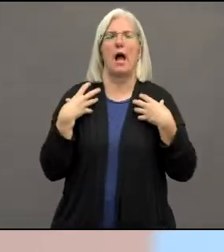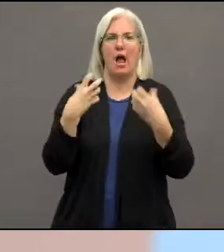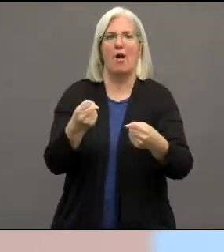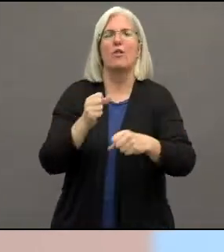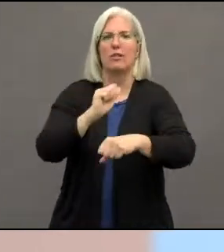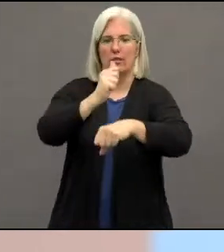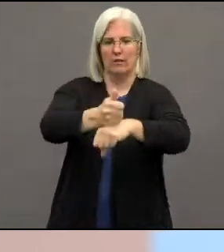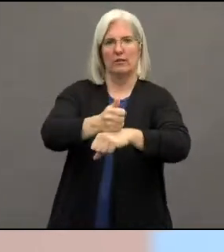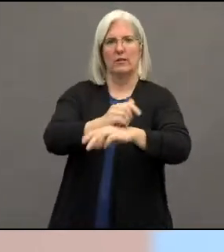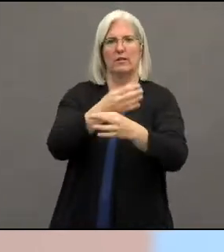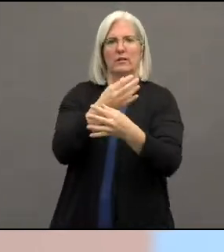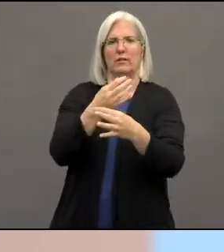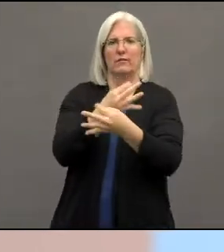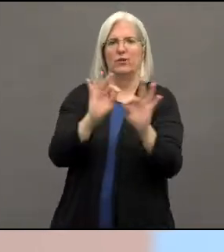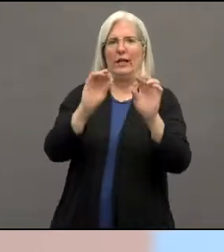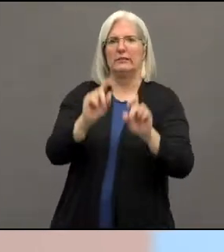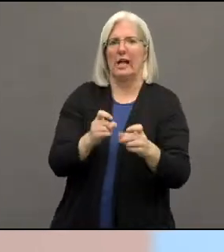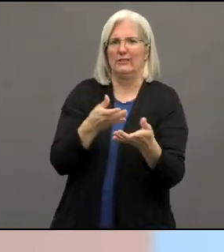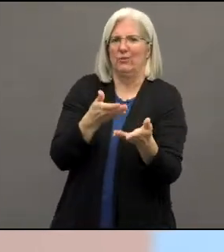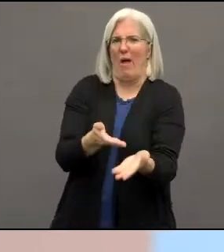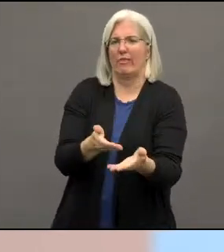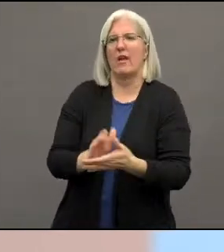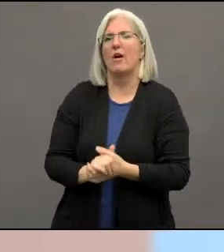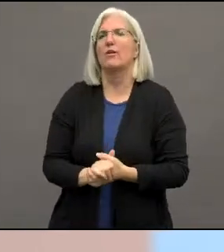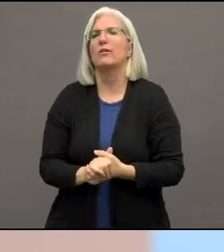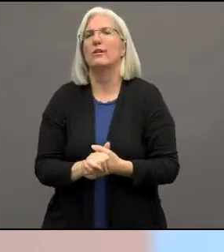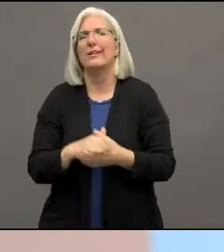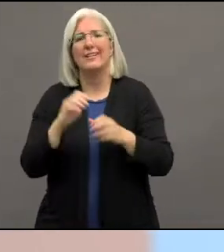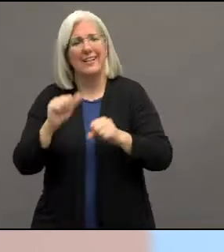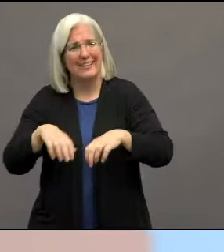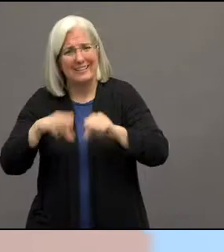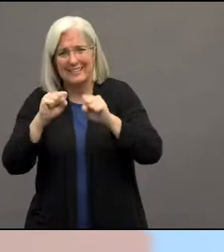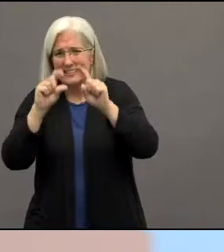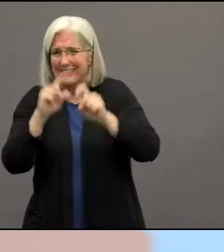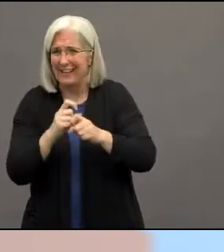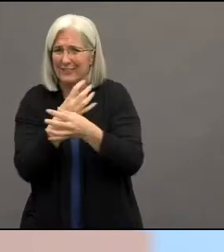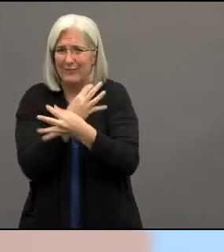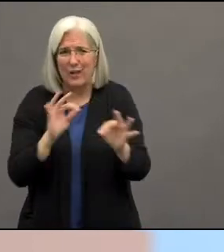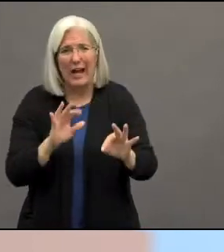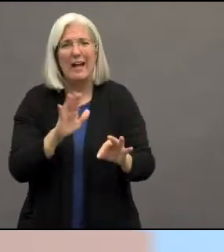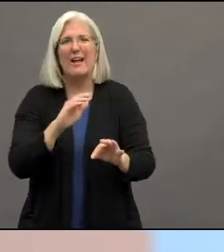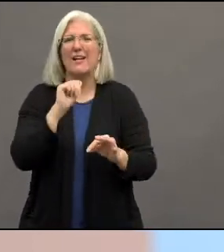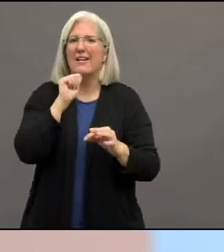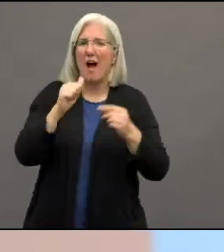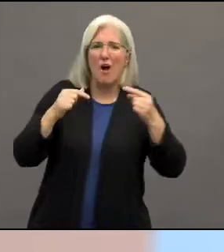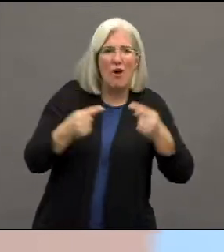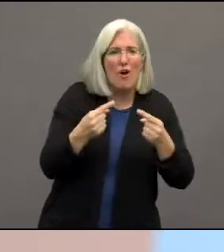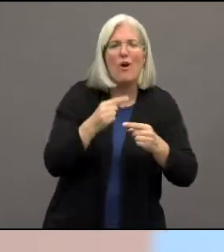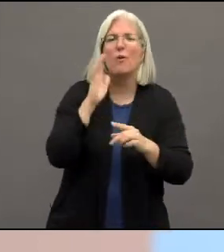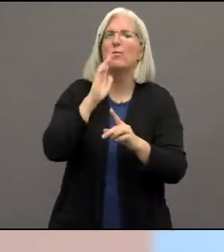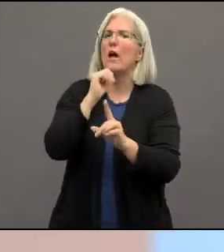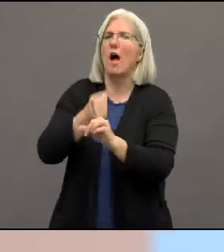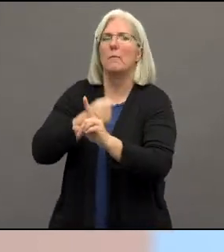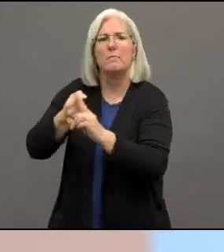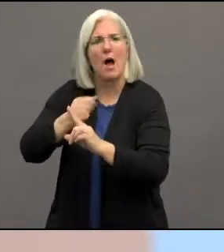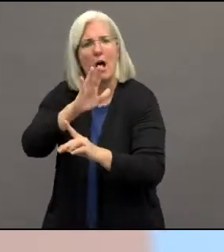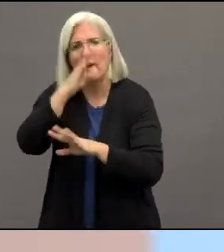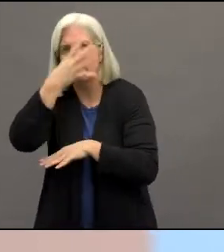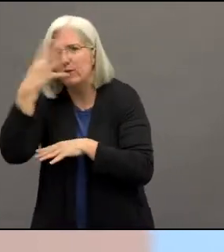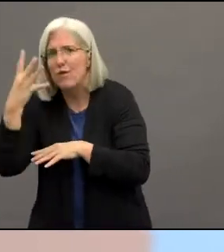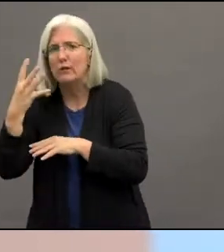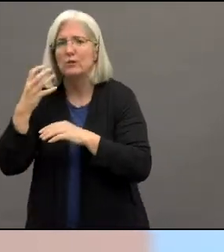So yes, testing is free. It does not impact your immigration status, and you get your results in 2 to 3